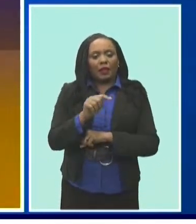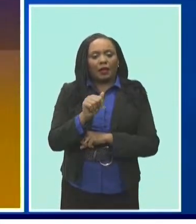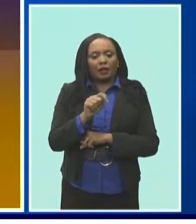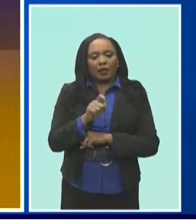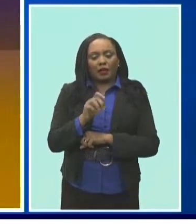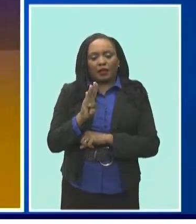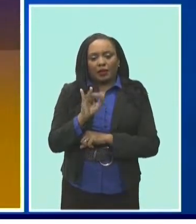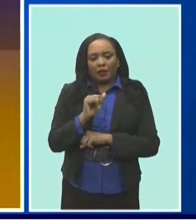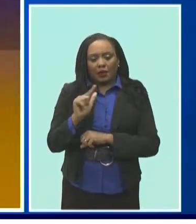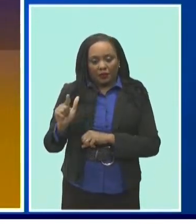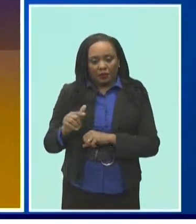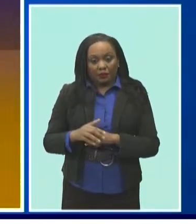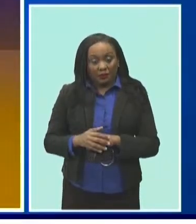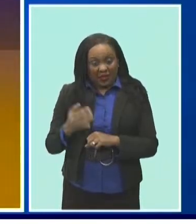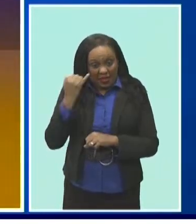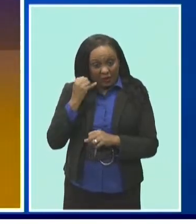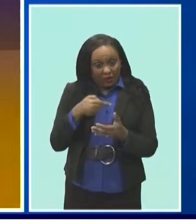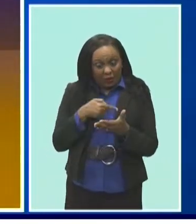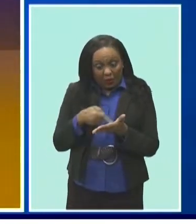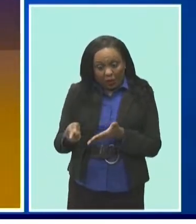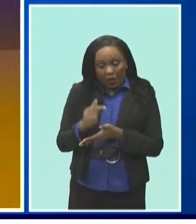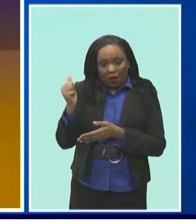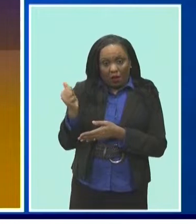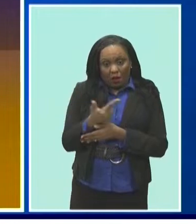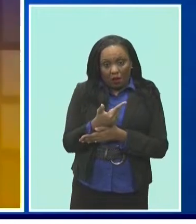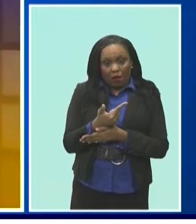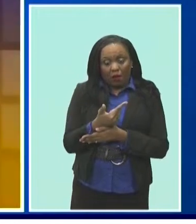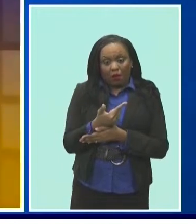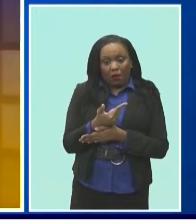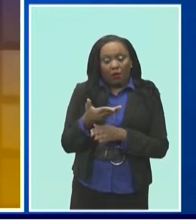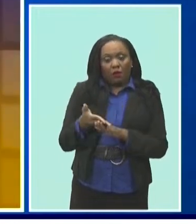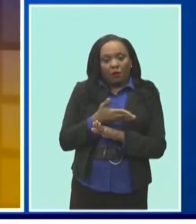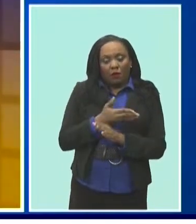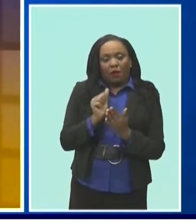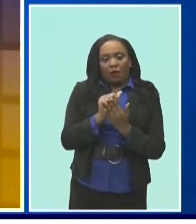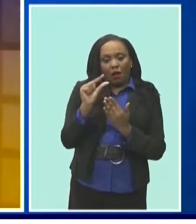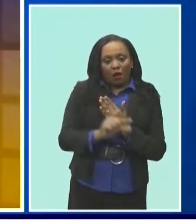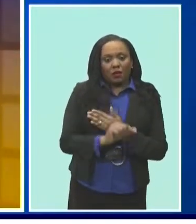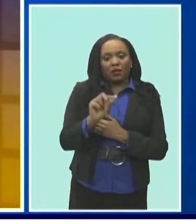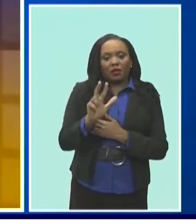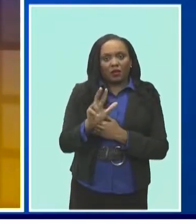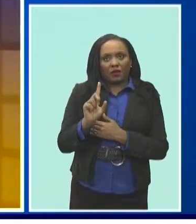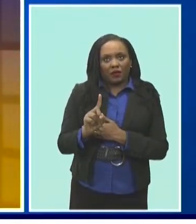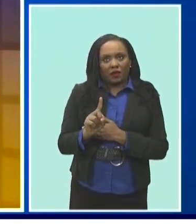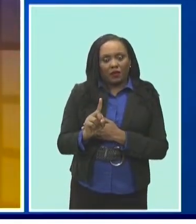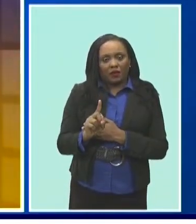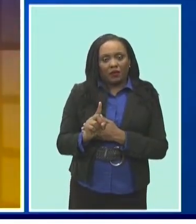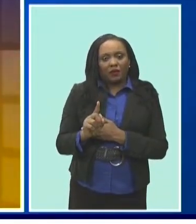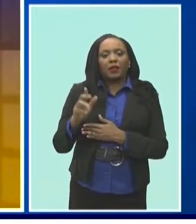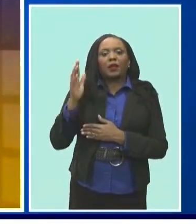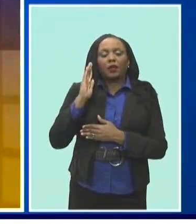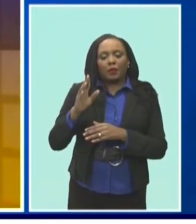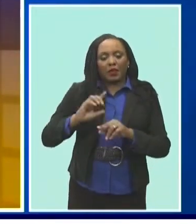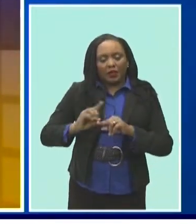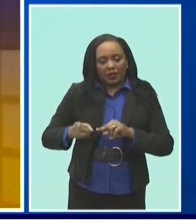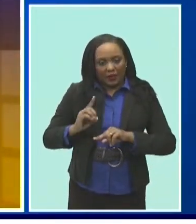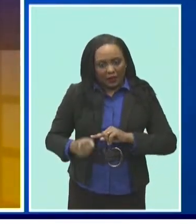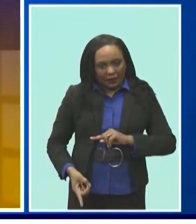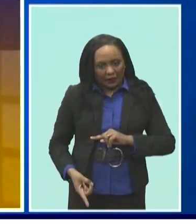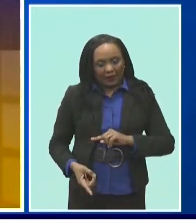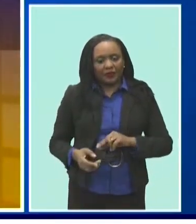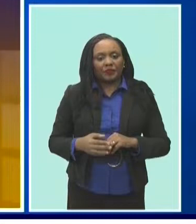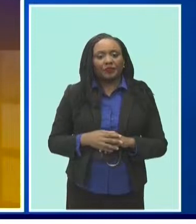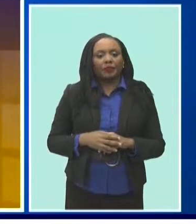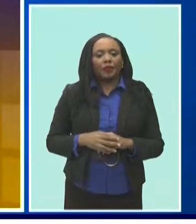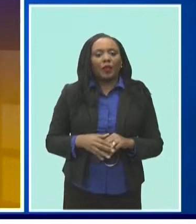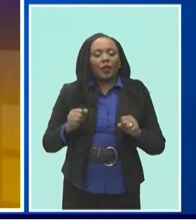all accounts are paid in full on or before August 31st. Bill payments can be made at our locations in